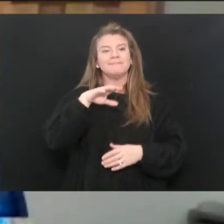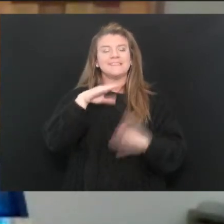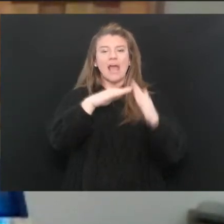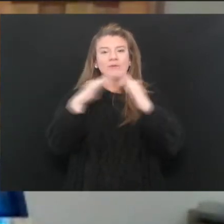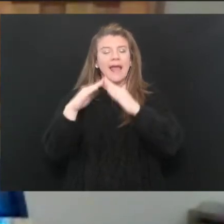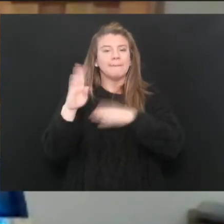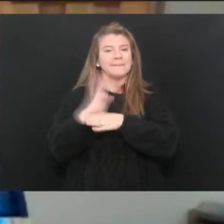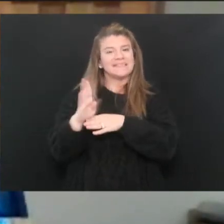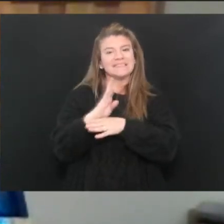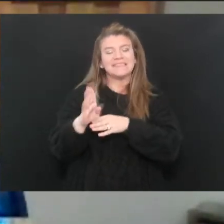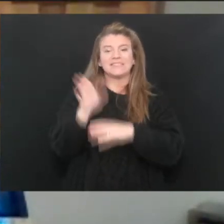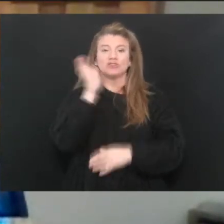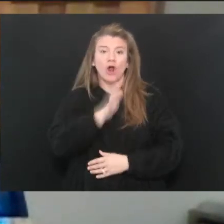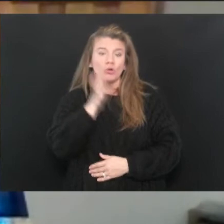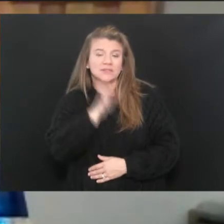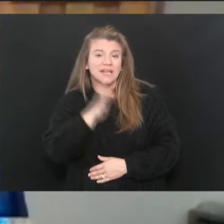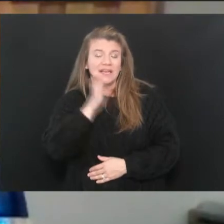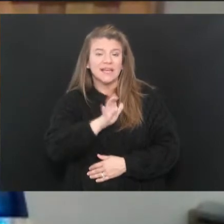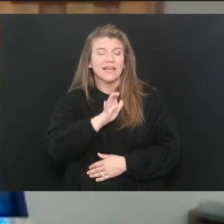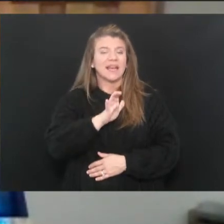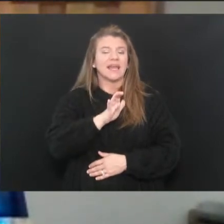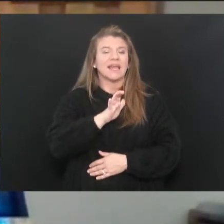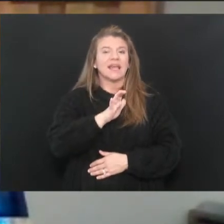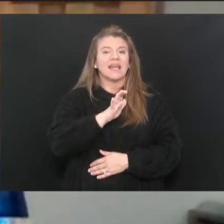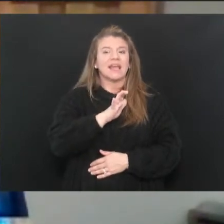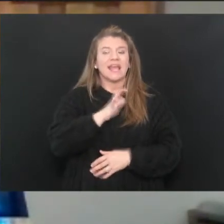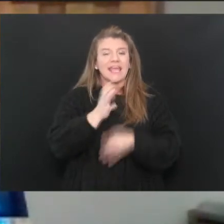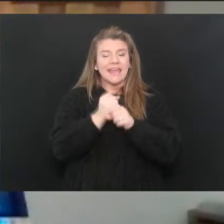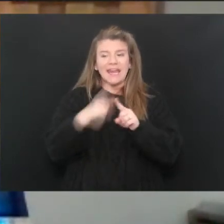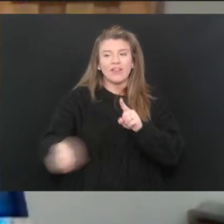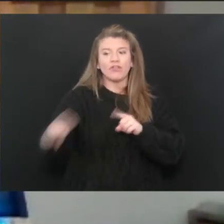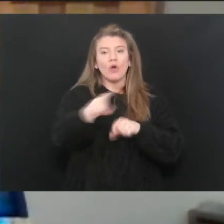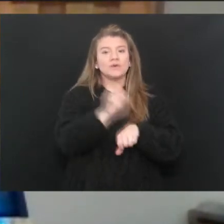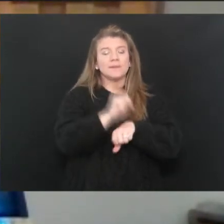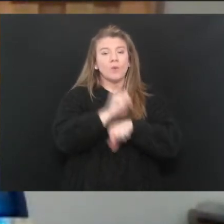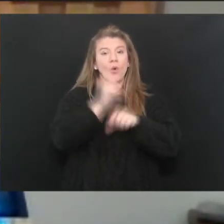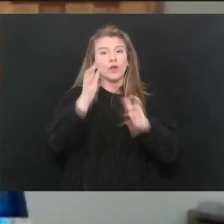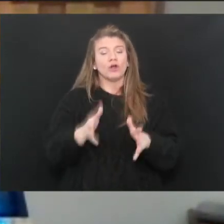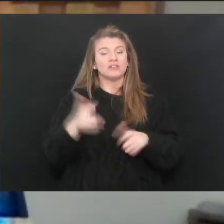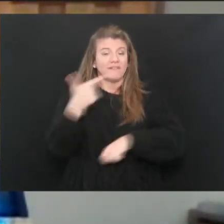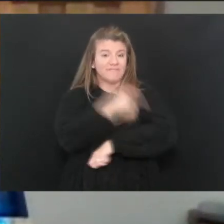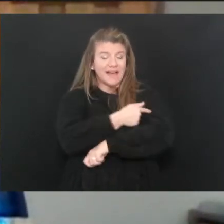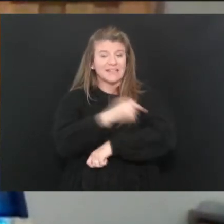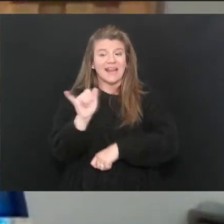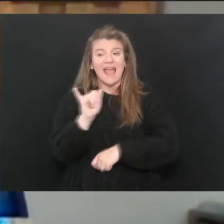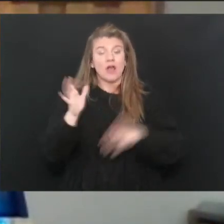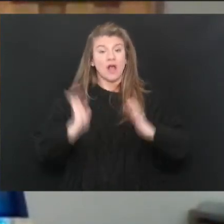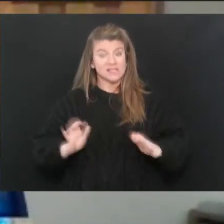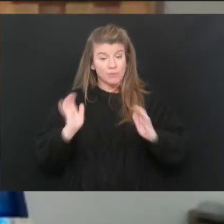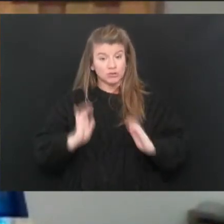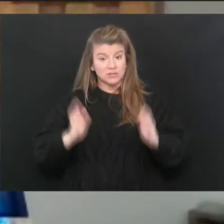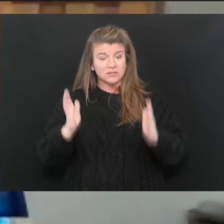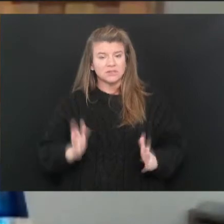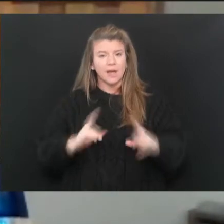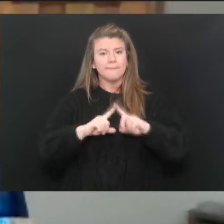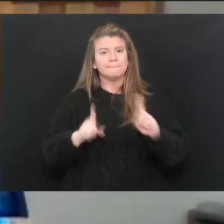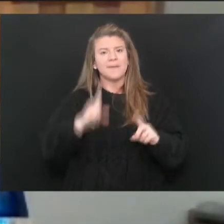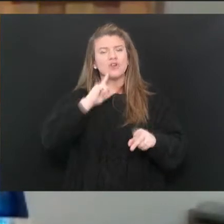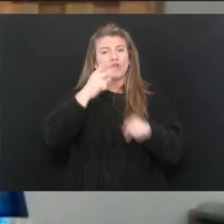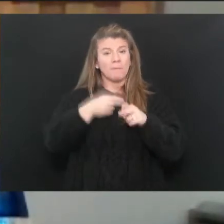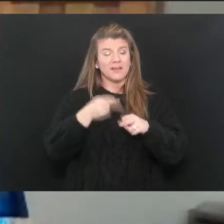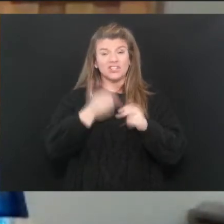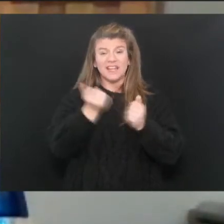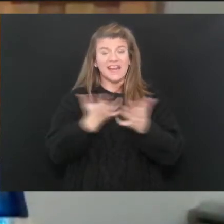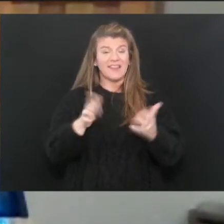in Charleston and getting those employees vaccinated as well as their customers. But can you mention anything